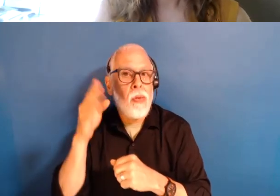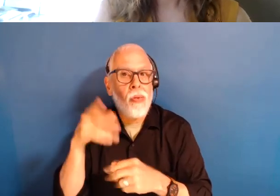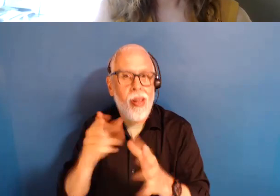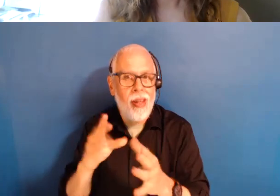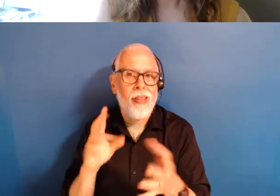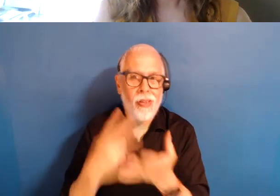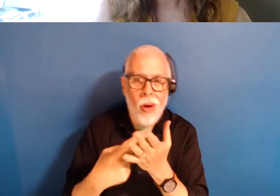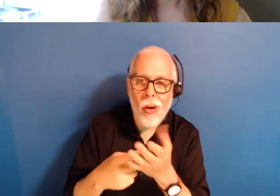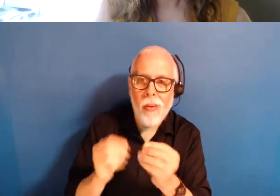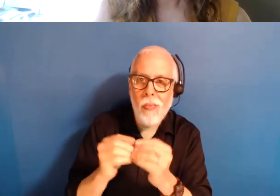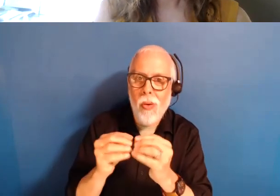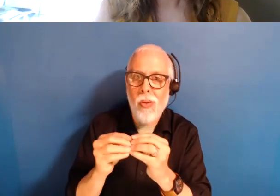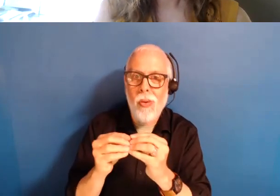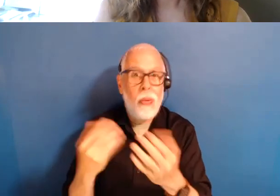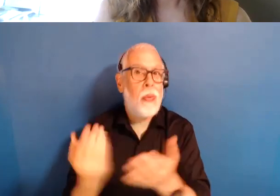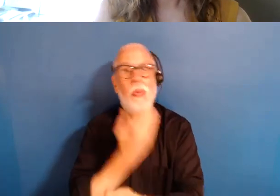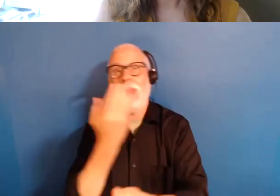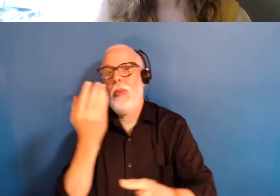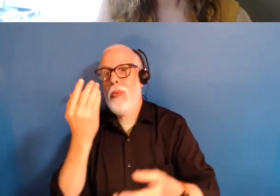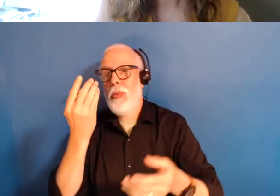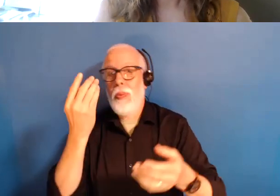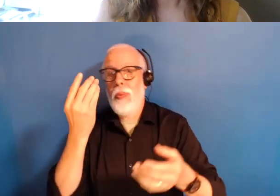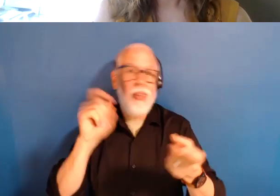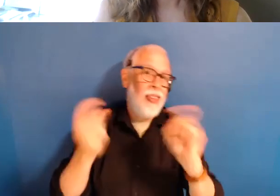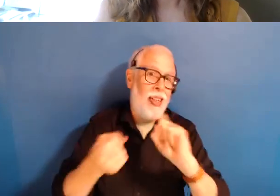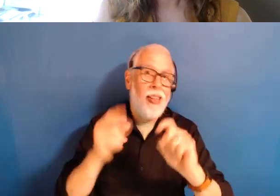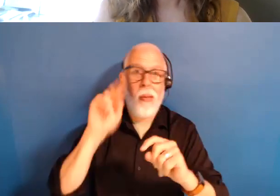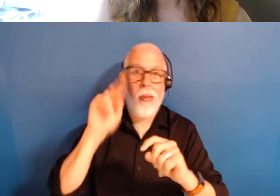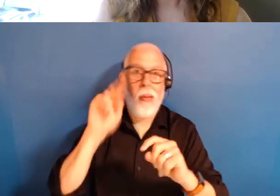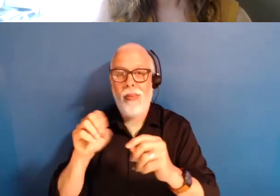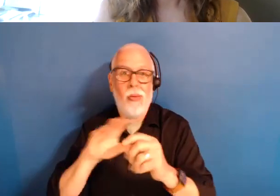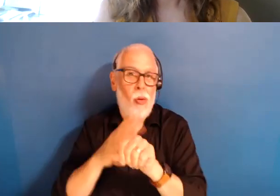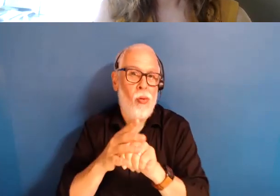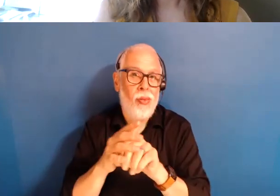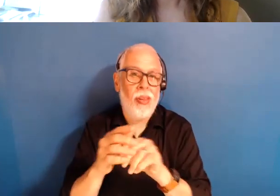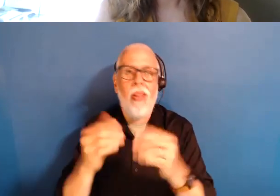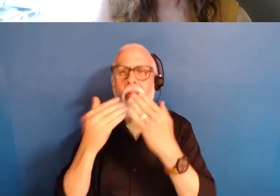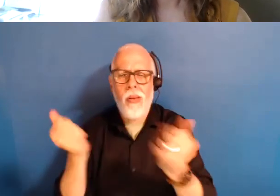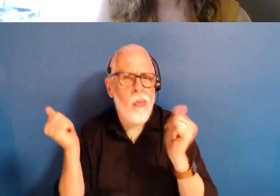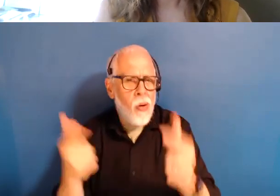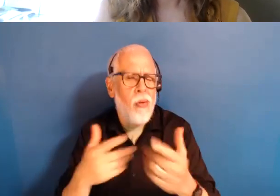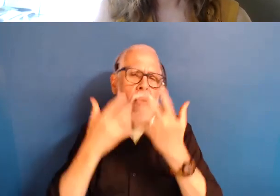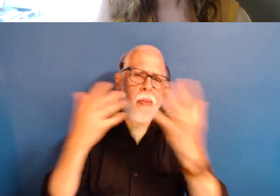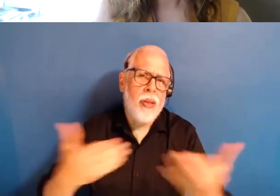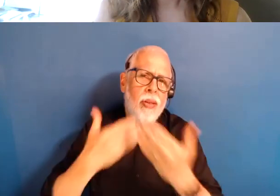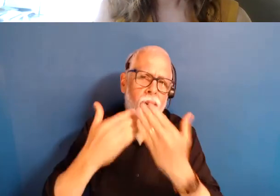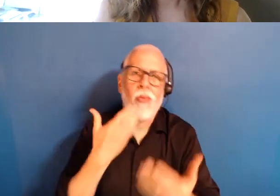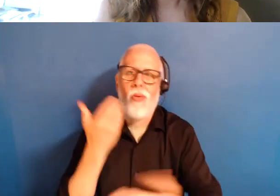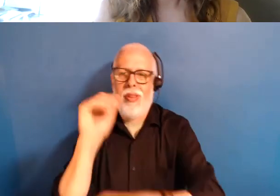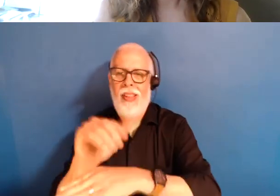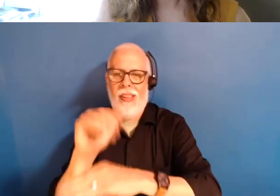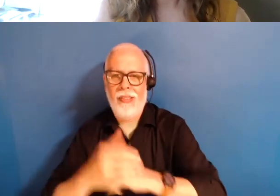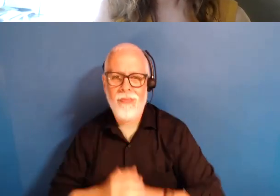probably about new changes and updates to COVID guidance. So thank you all very much. Have a good evening.